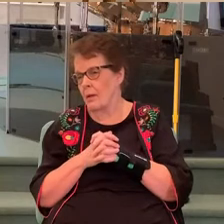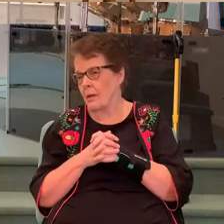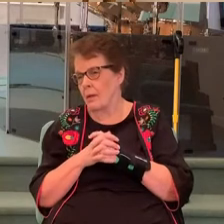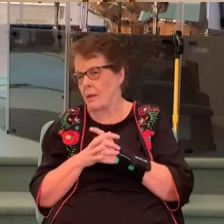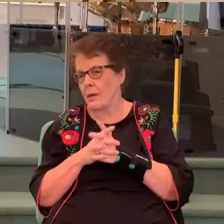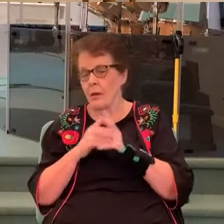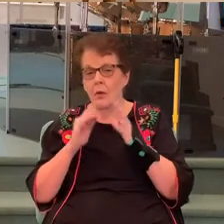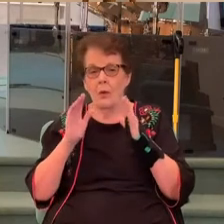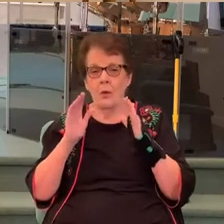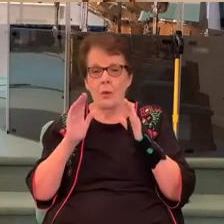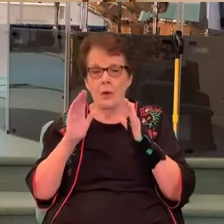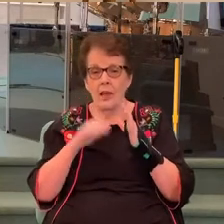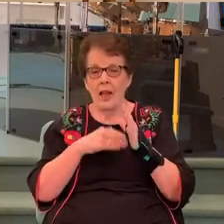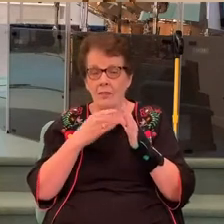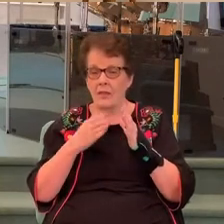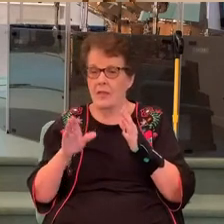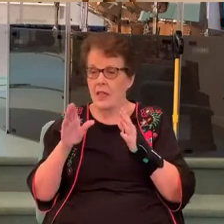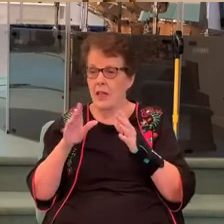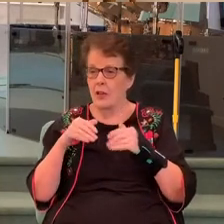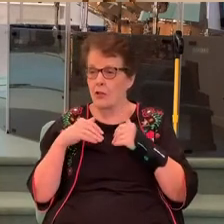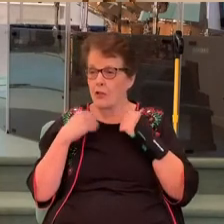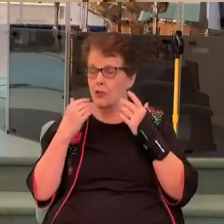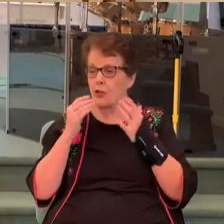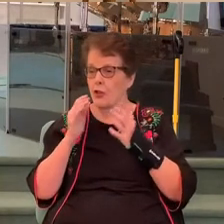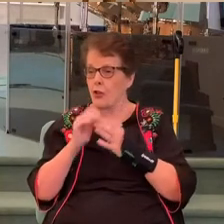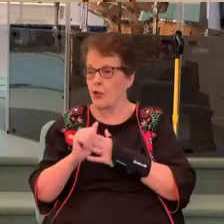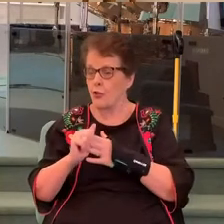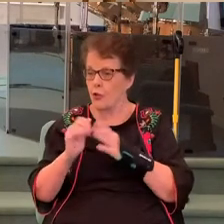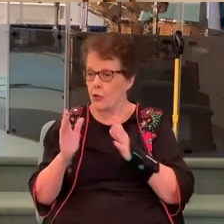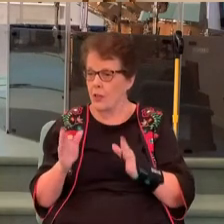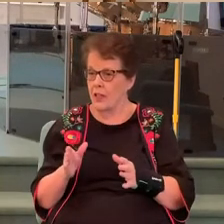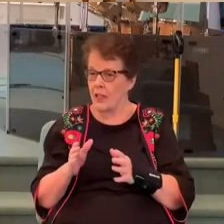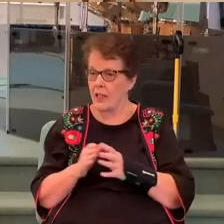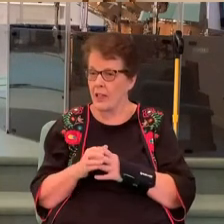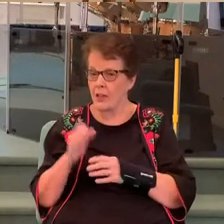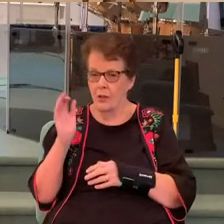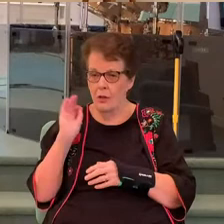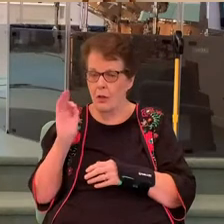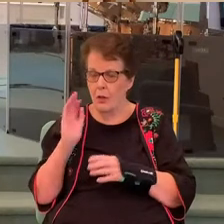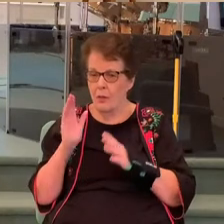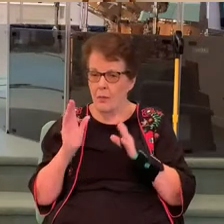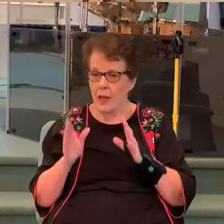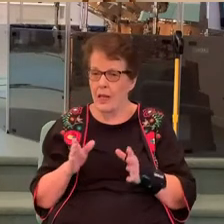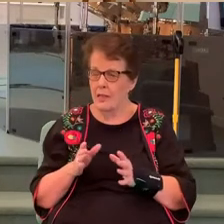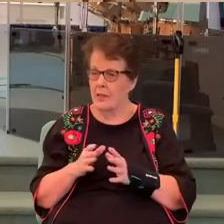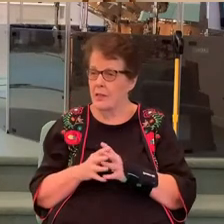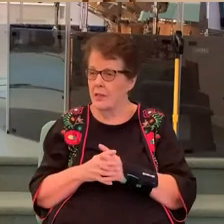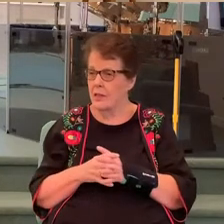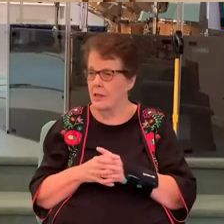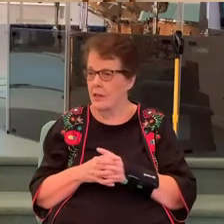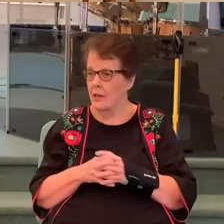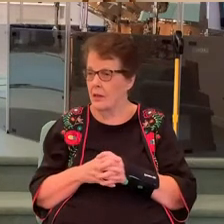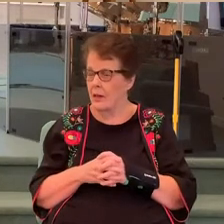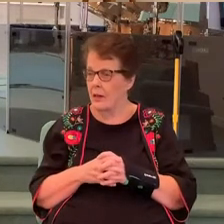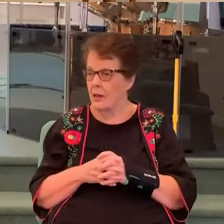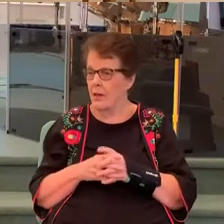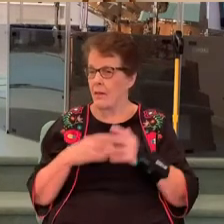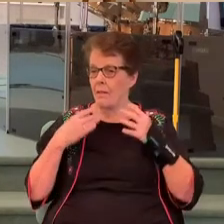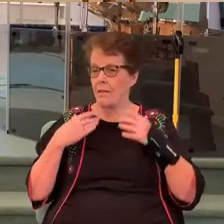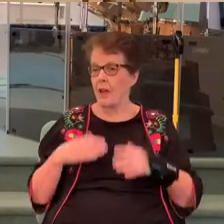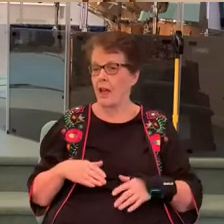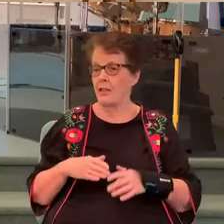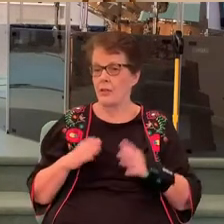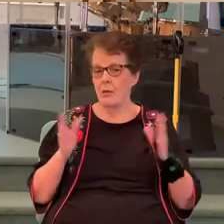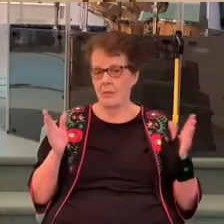clingers. Lots of pastors, few wrestlers. Many fears, few tears. Much fashion, little